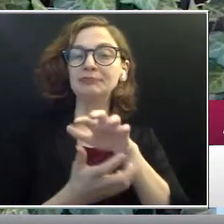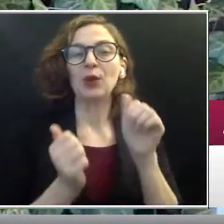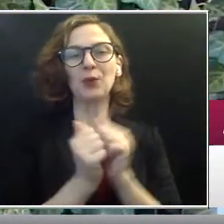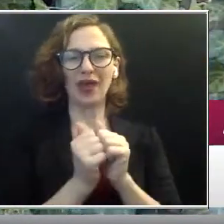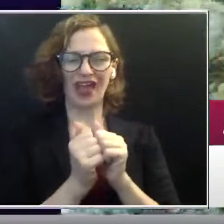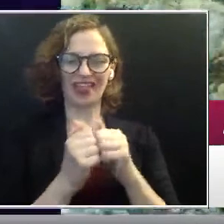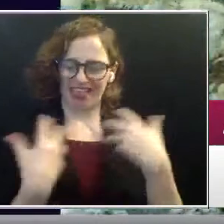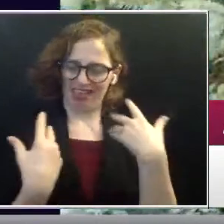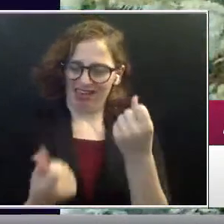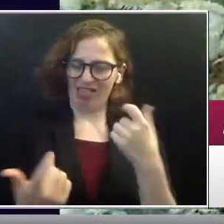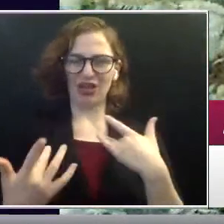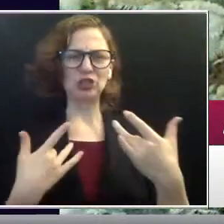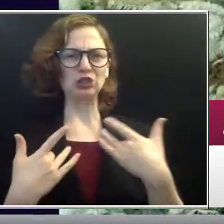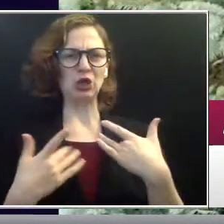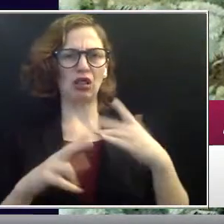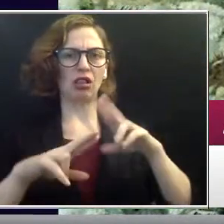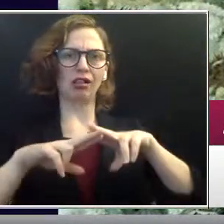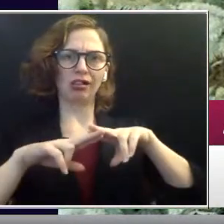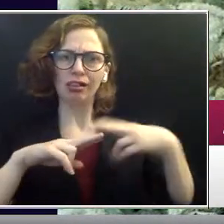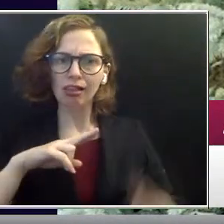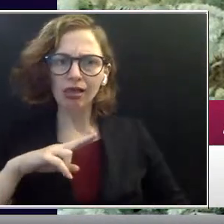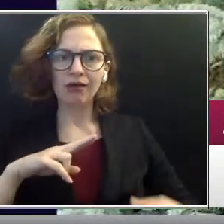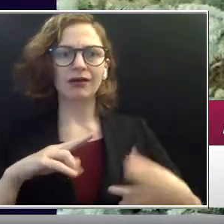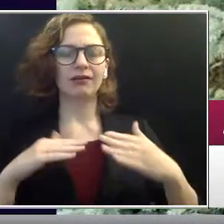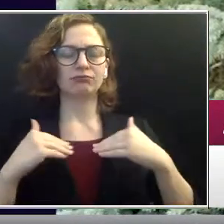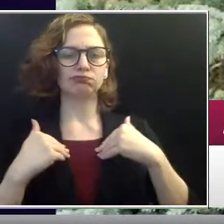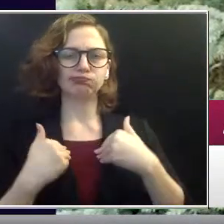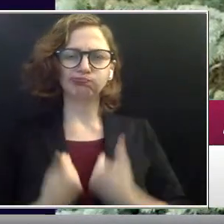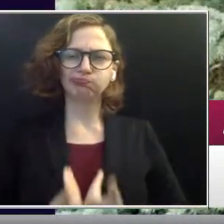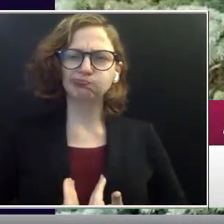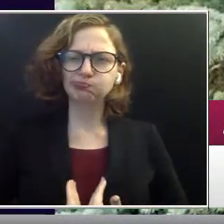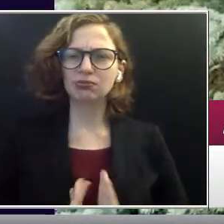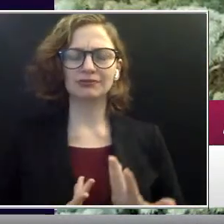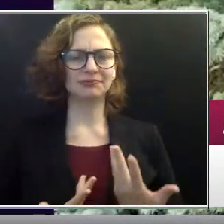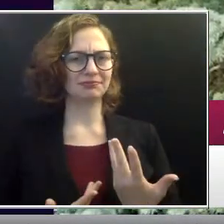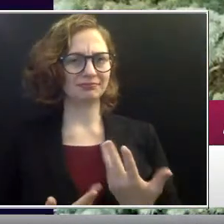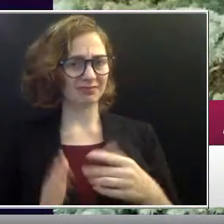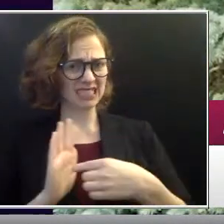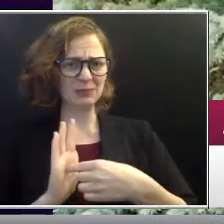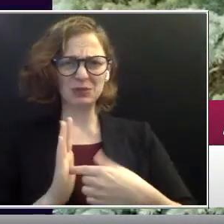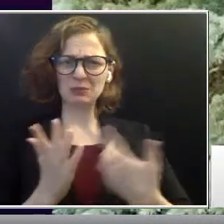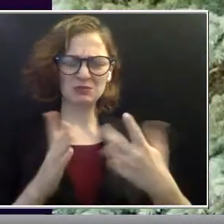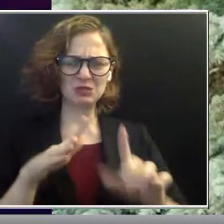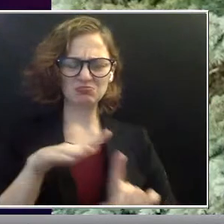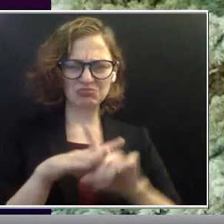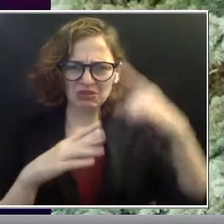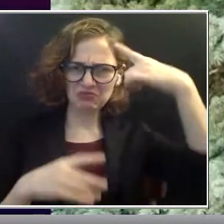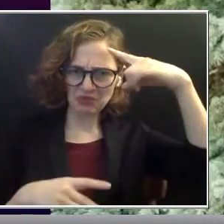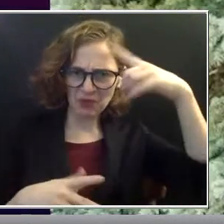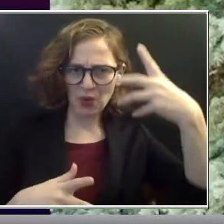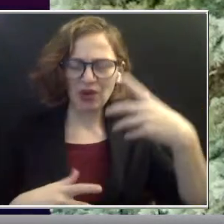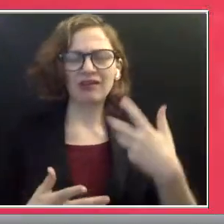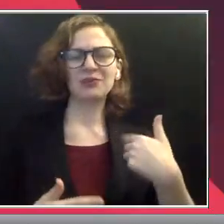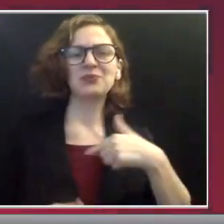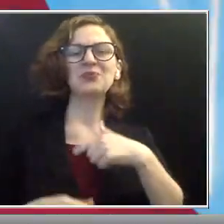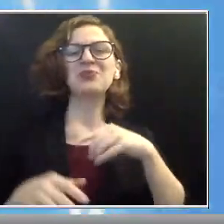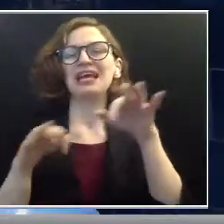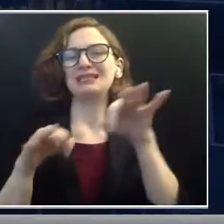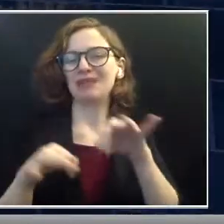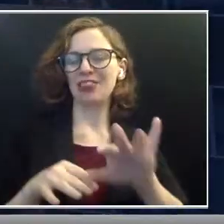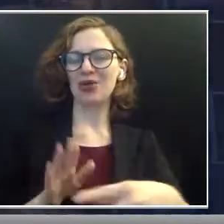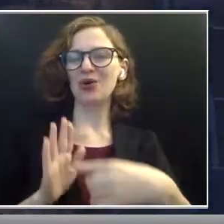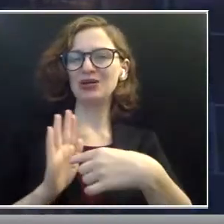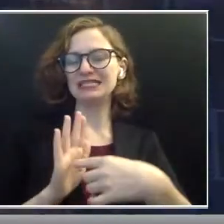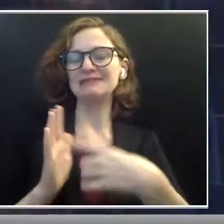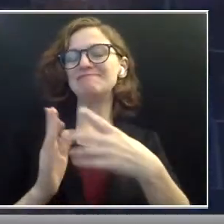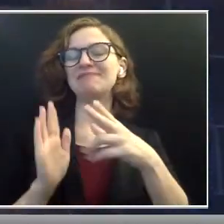exhaustion. What was causing her symptoms? We explain the diagnosis that could also have put her heart at risk. Good